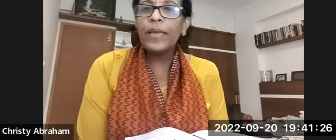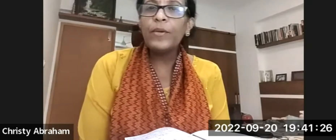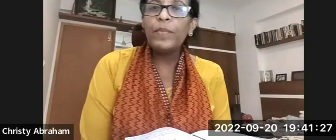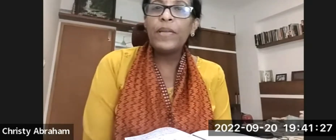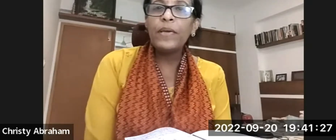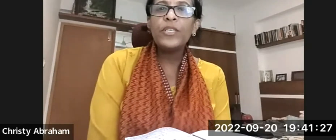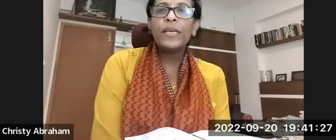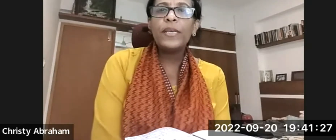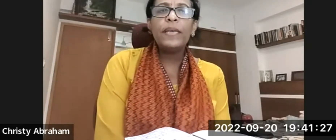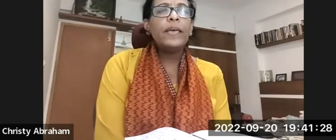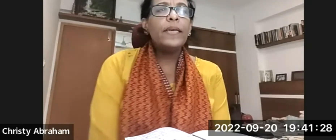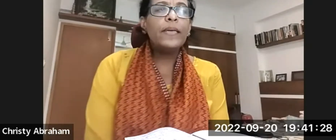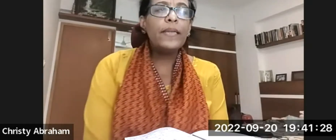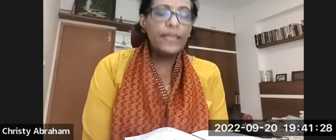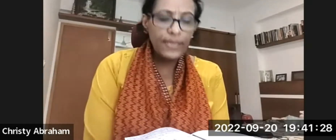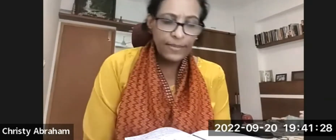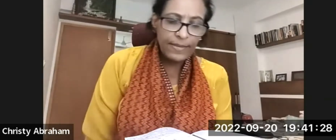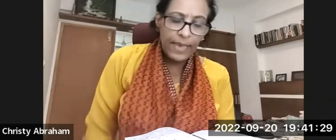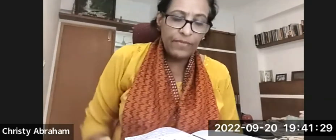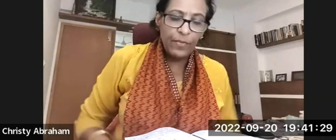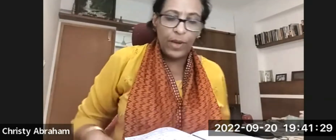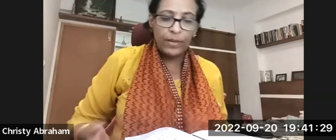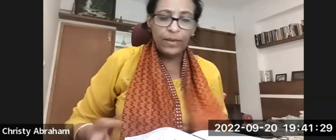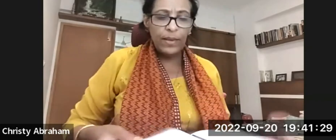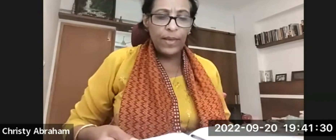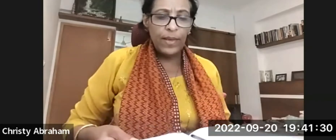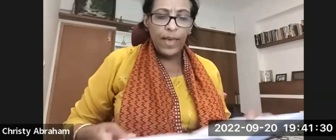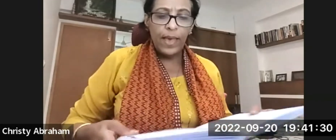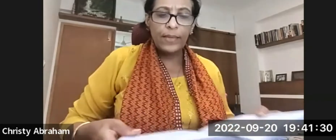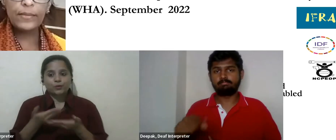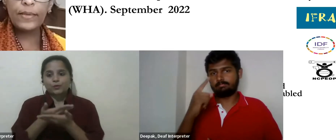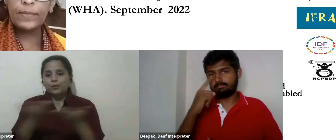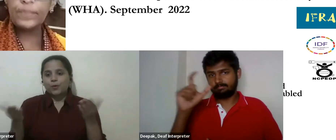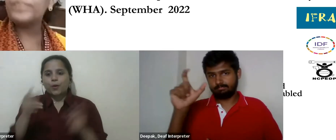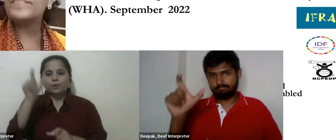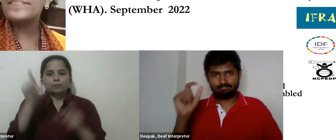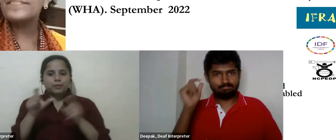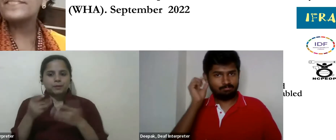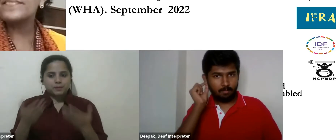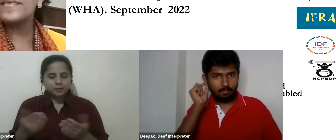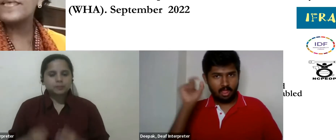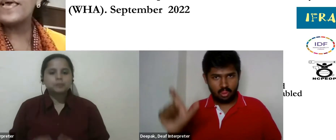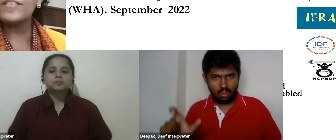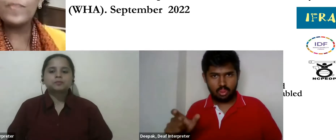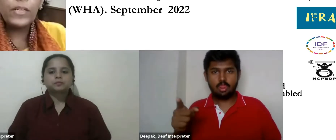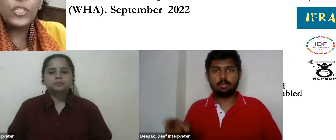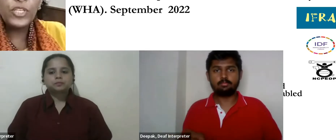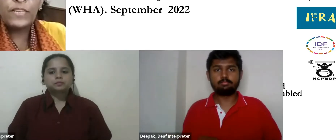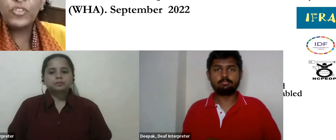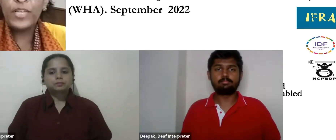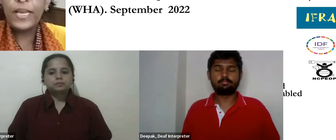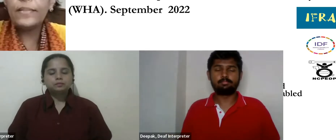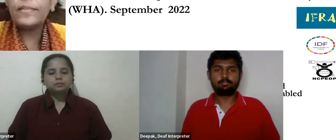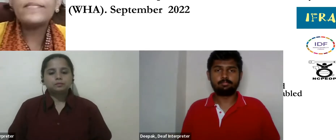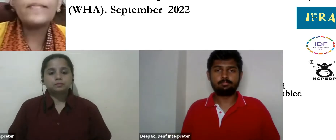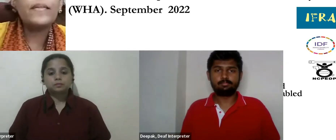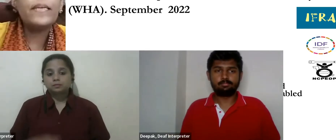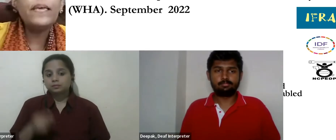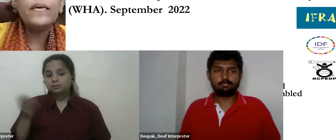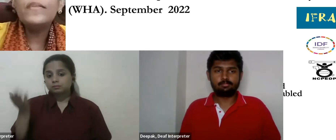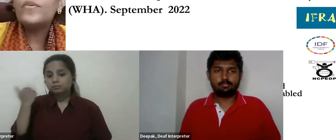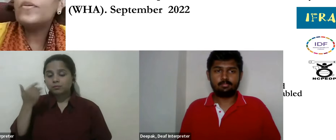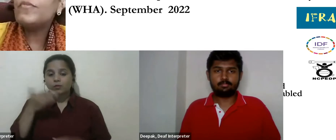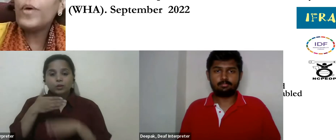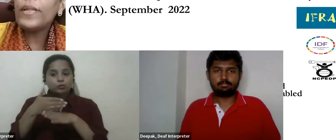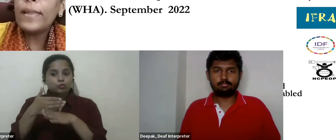Thank you, Meenakshi. Greetings, everyone. And as Meenakshi has shared, this